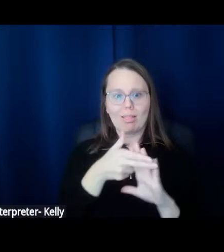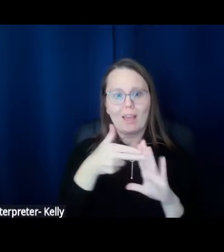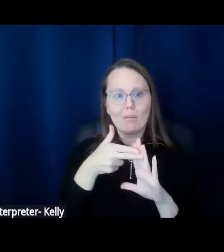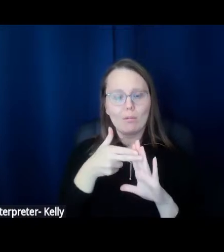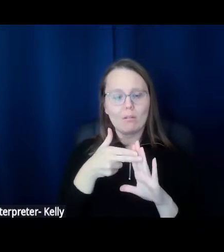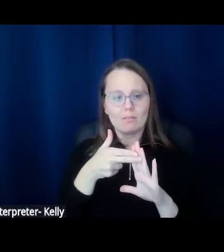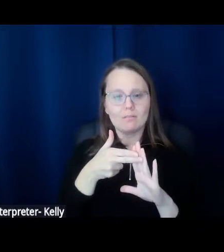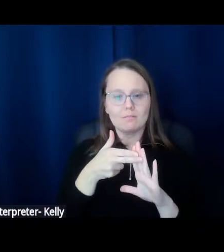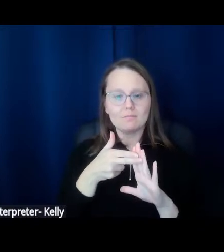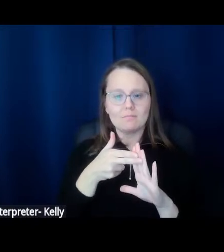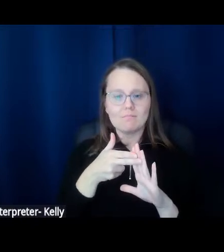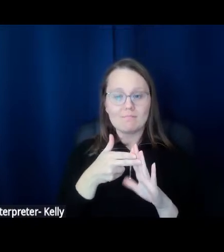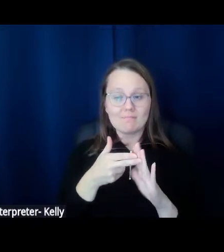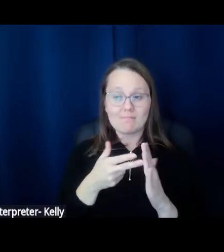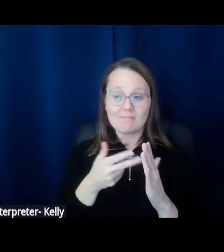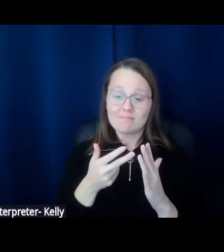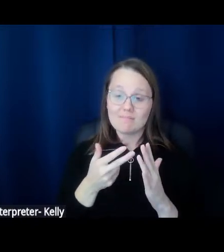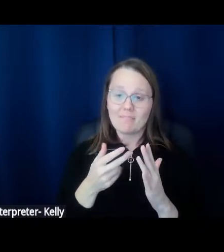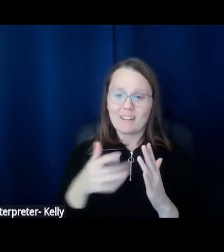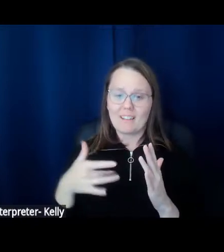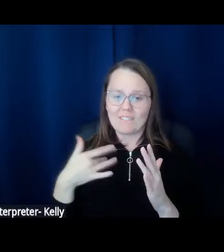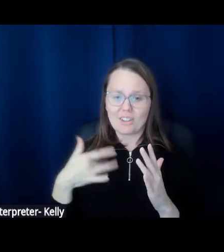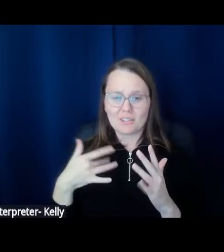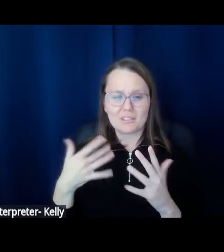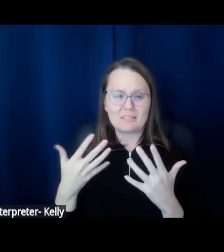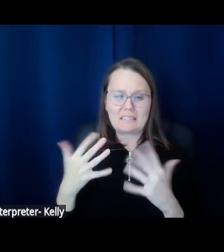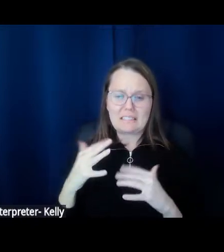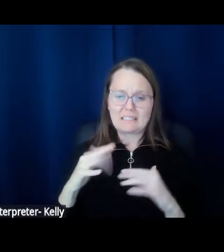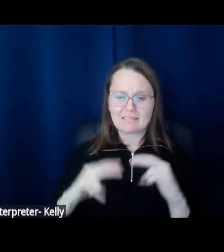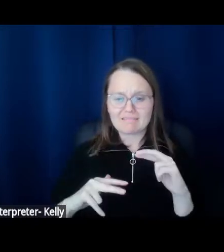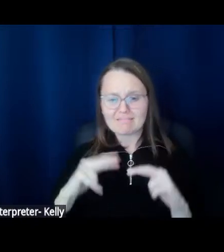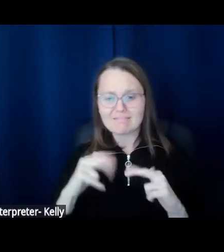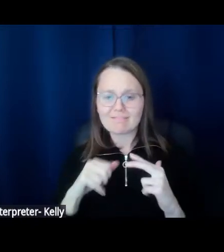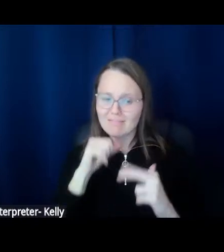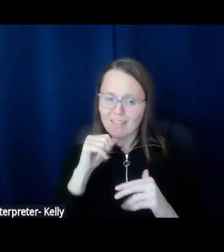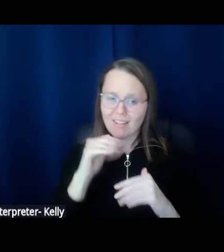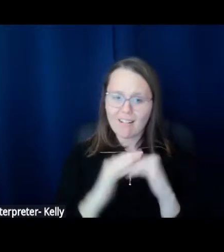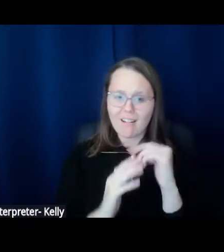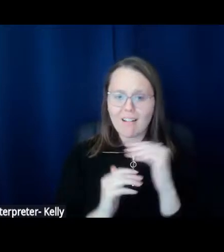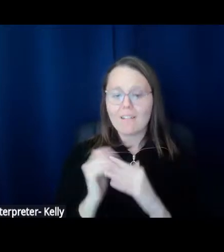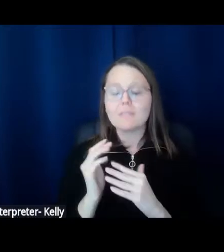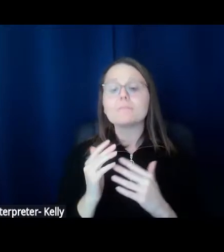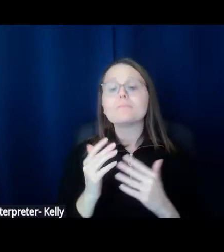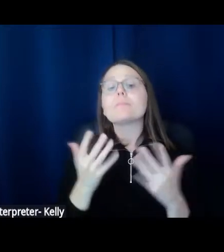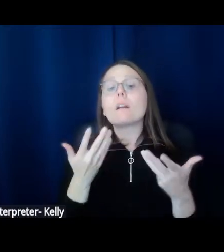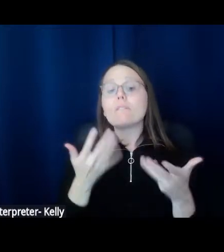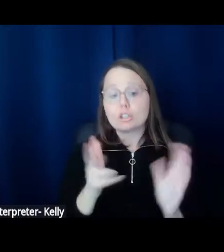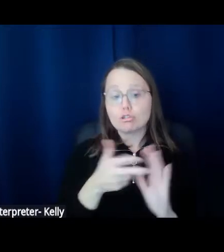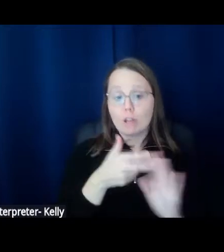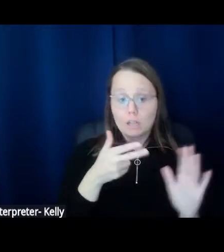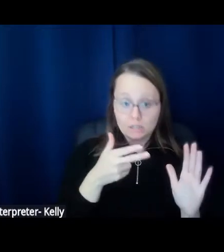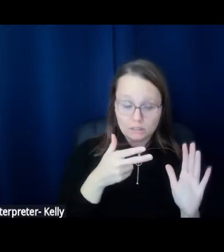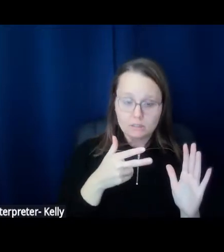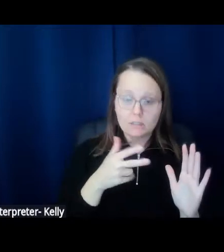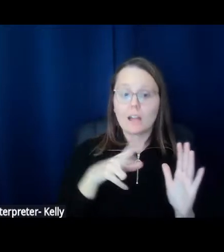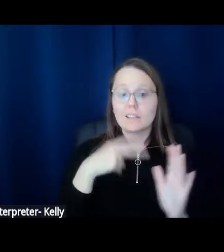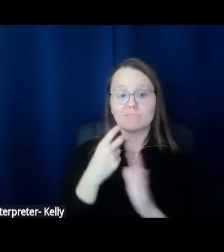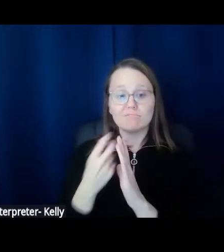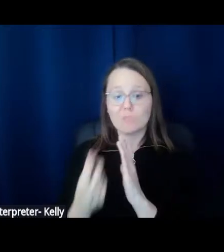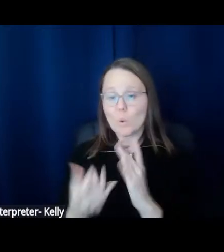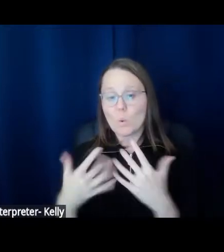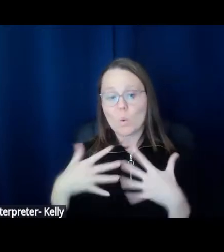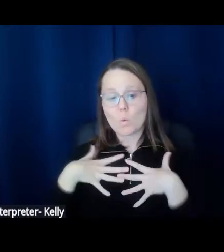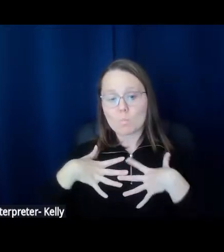and it's really unfamiliar and uncomfortable. And so after my diagnosis, I fell into a pretty dark place, if I'm being